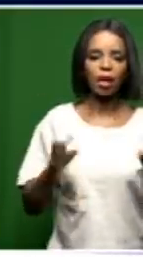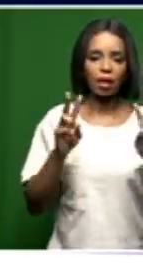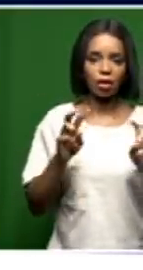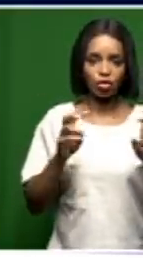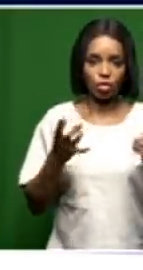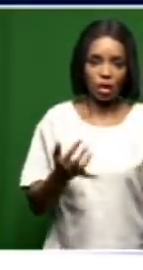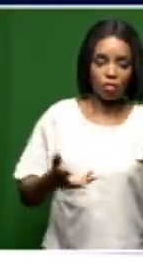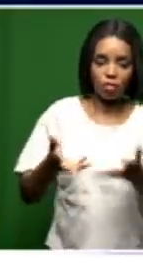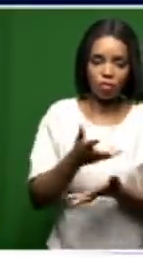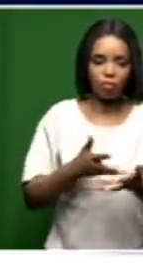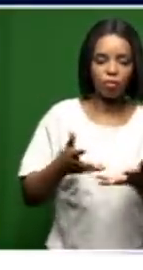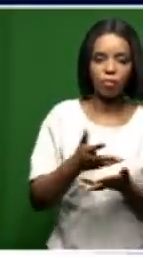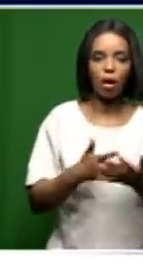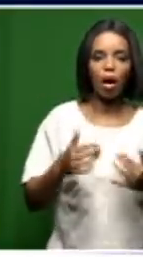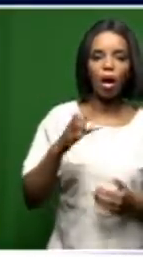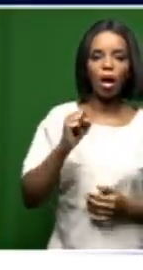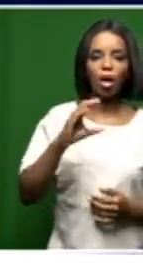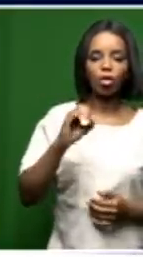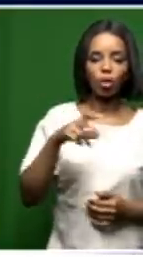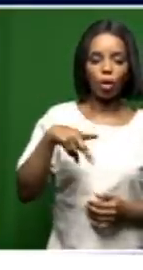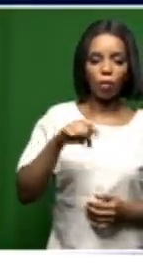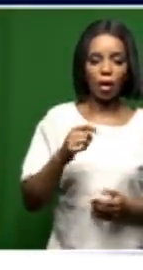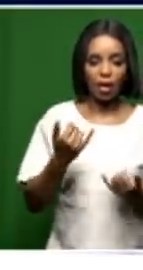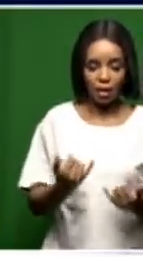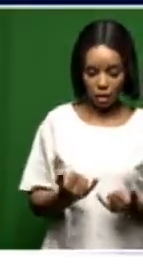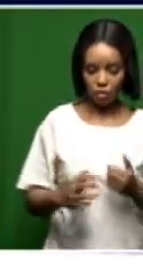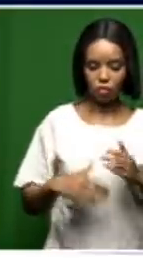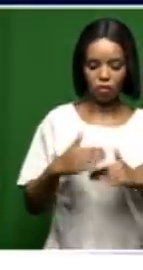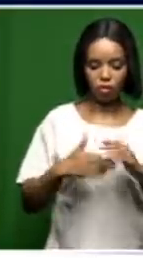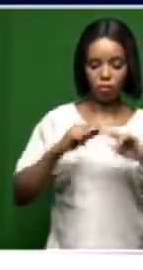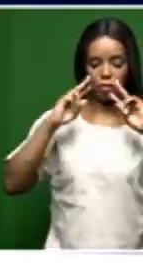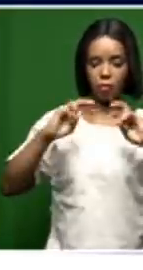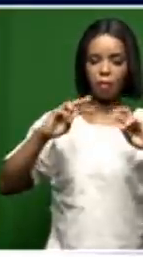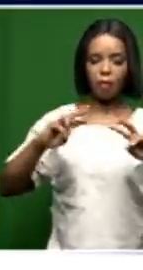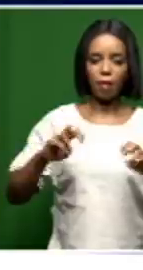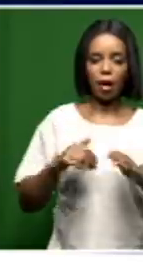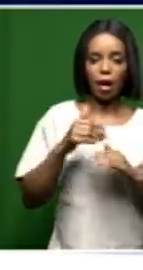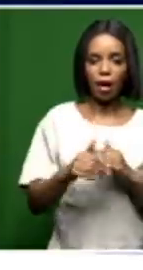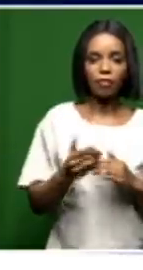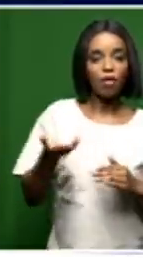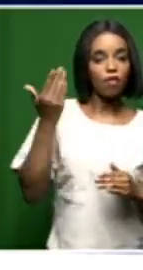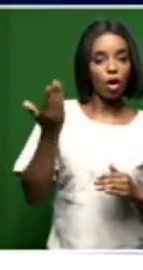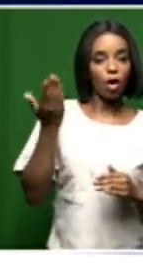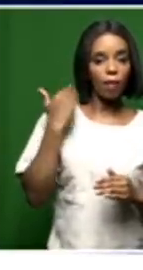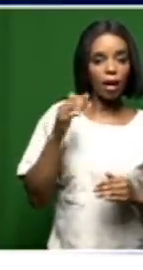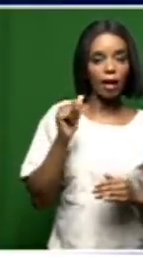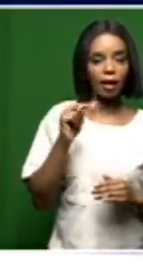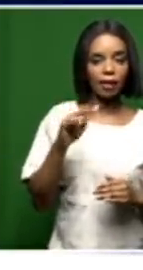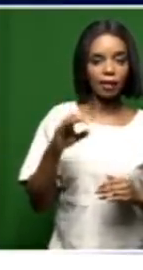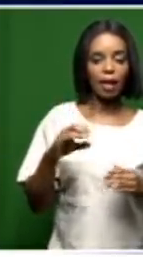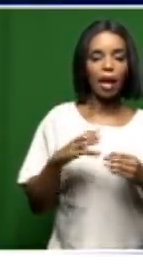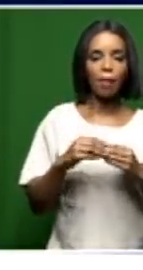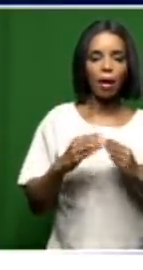And Scopa, of course, going ahead with this investigation after former ANC Member of Parliament Mervyn Dirks